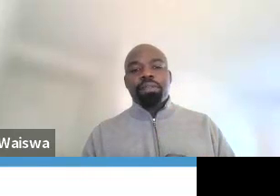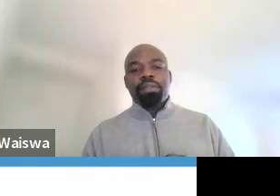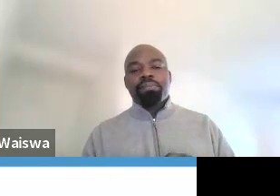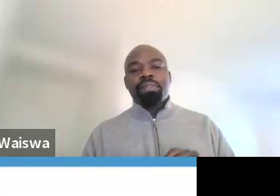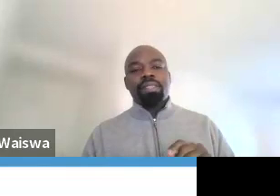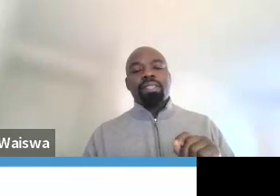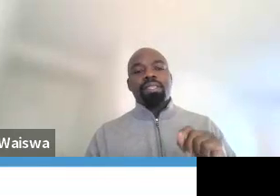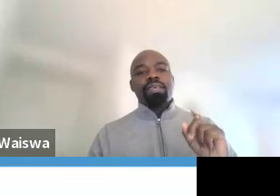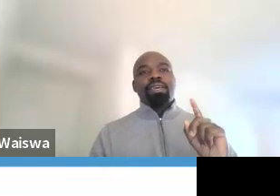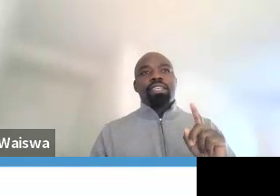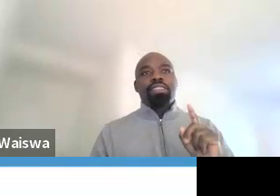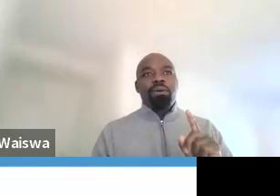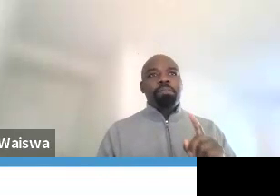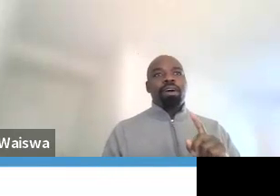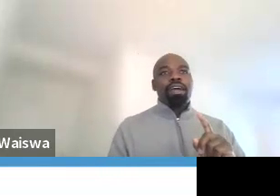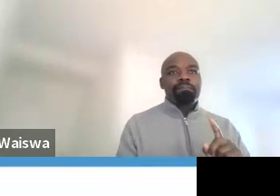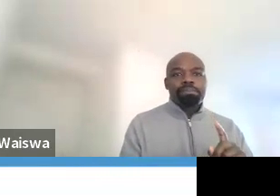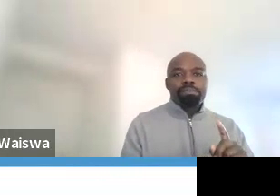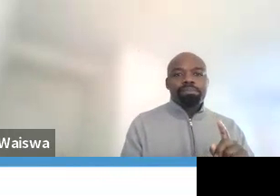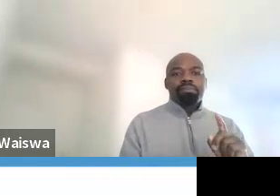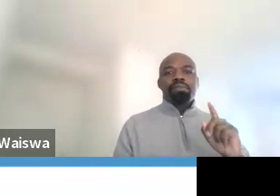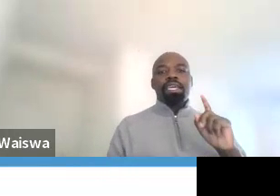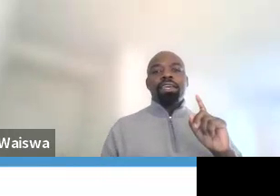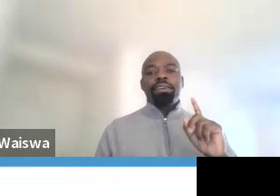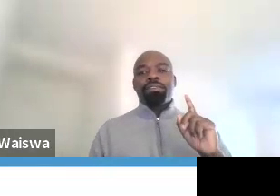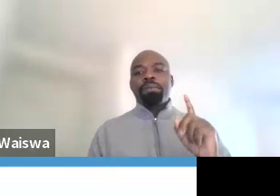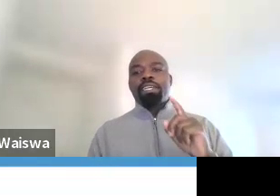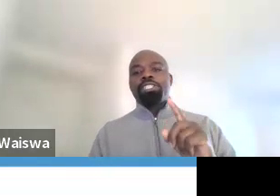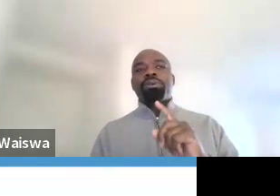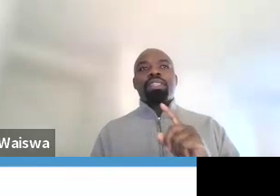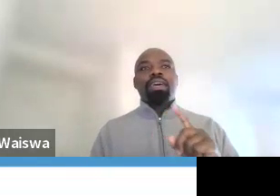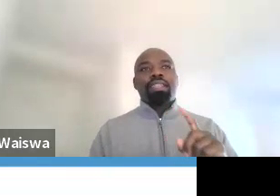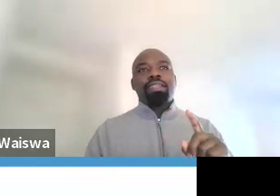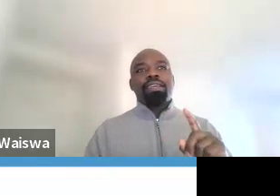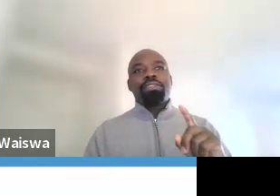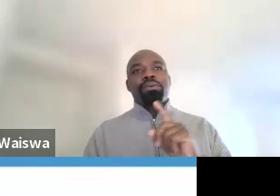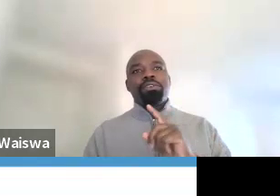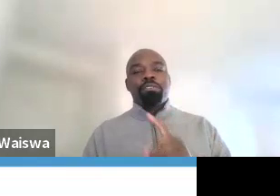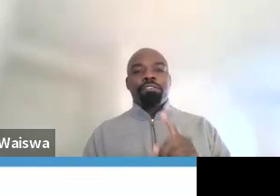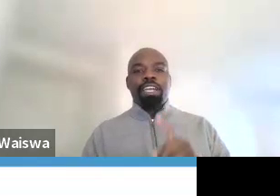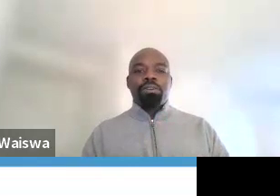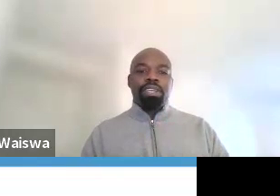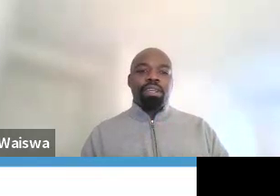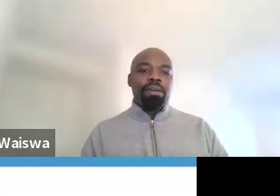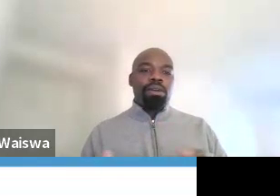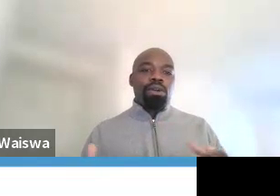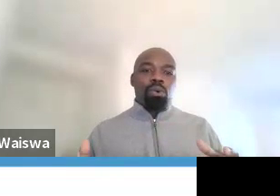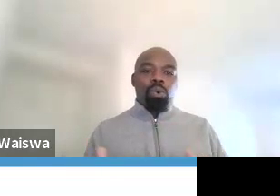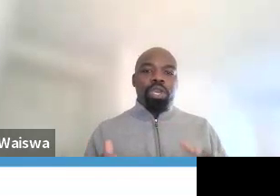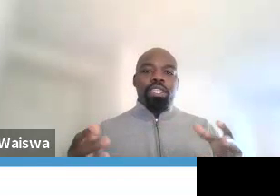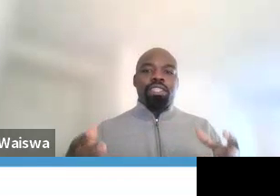point. The third part is to make sure that you provide the